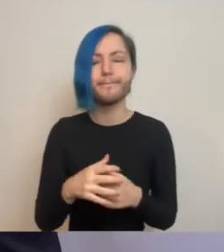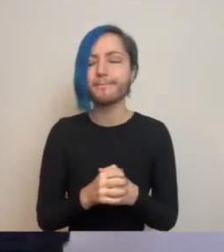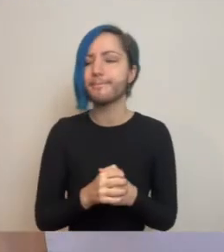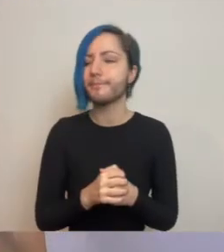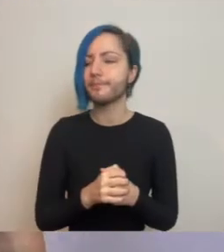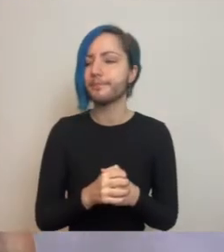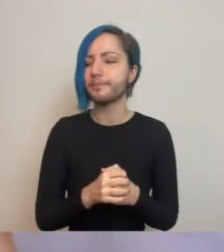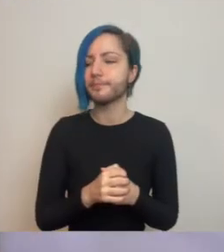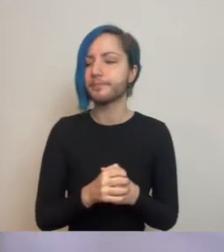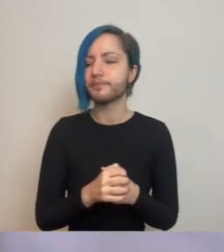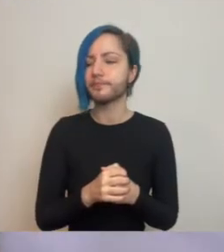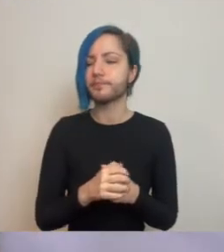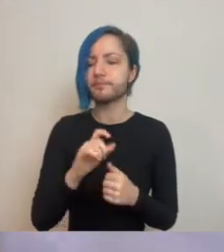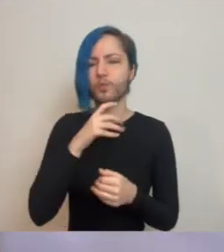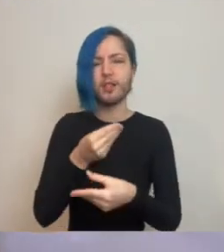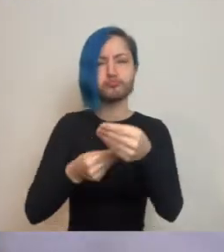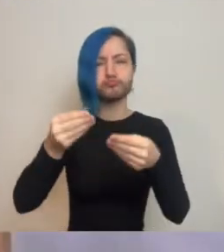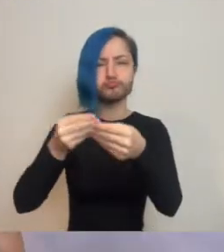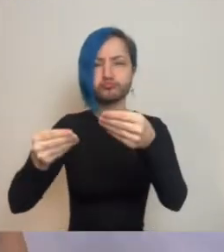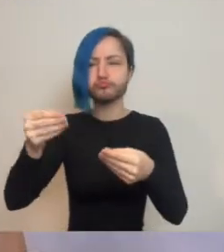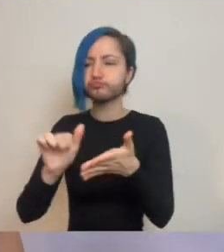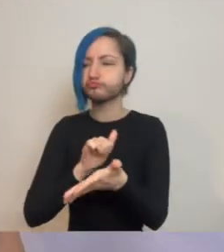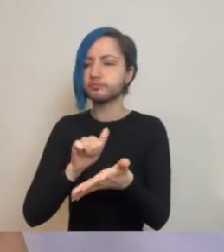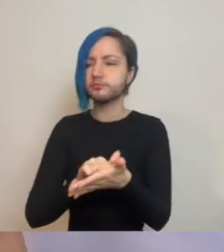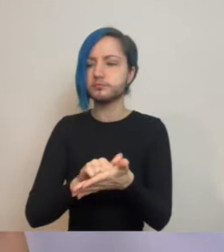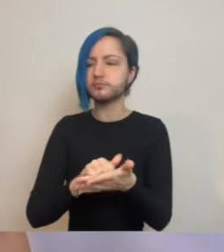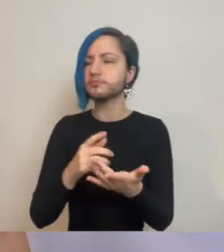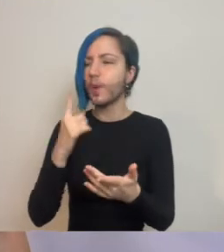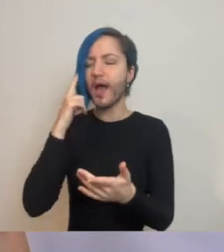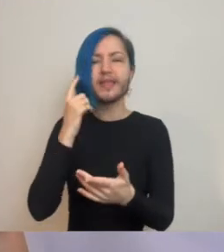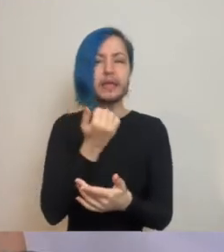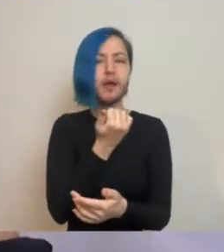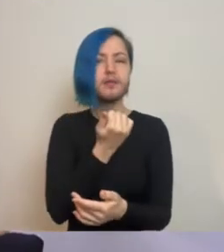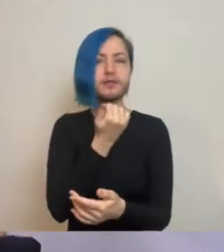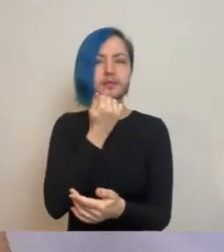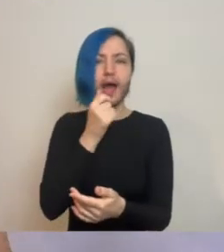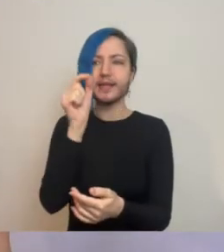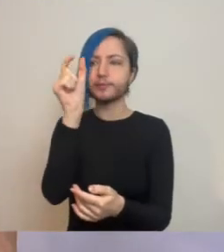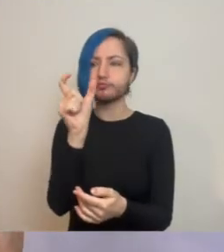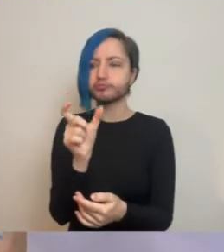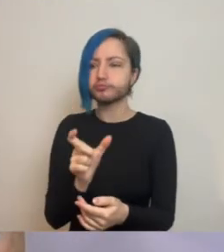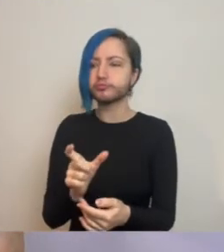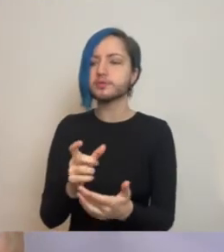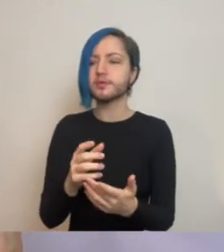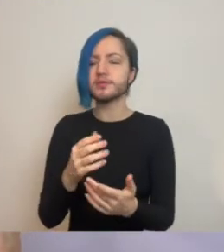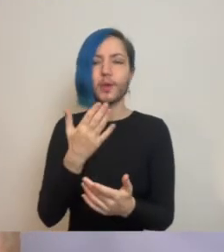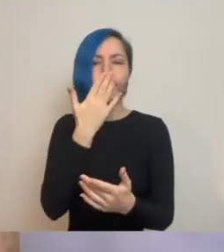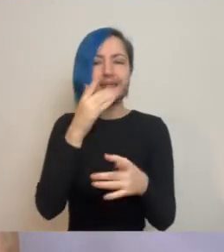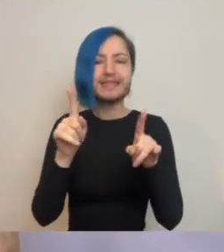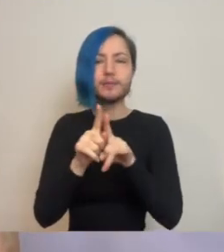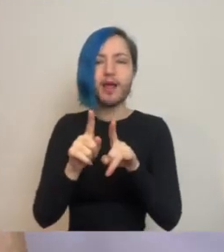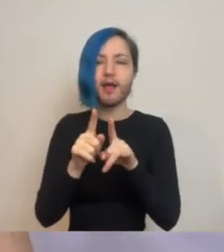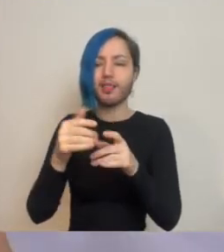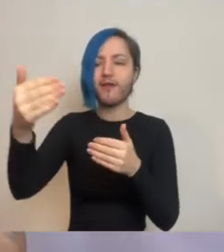And I'm going to arrange these properly first. Okay, so I'm going to do it in order of size, because then we can get a sense that these things are coming from the background to the foreground